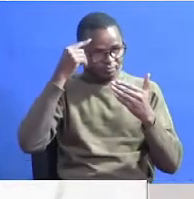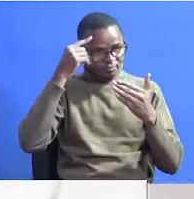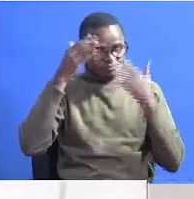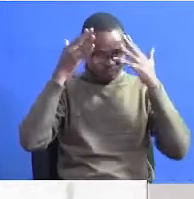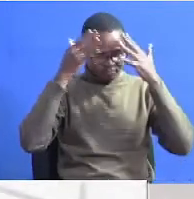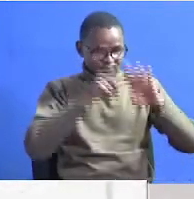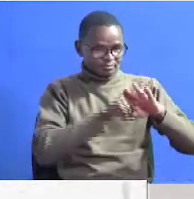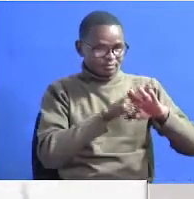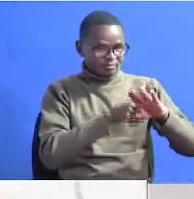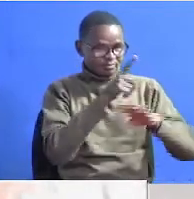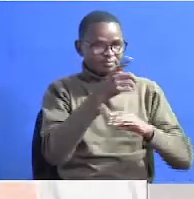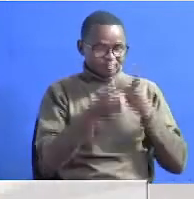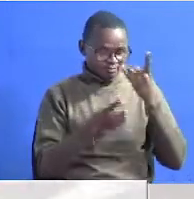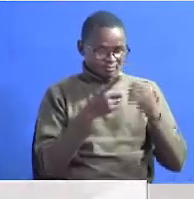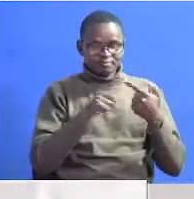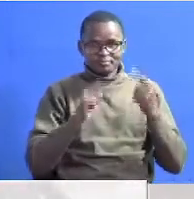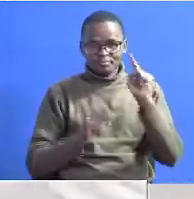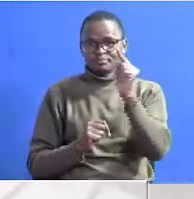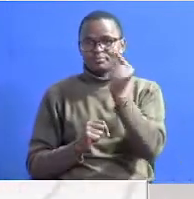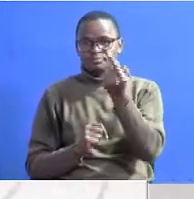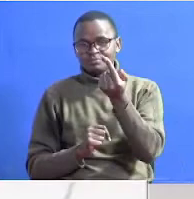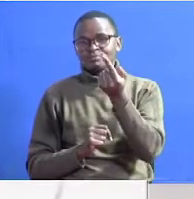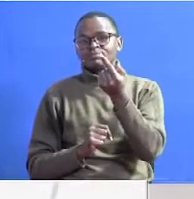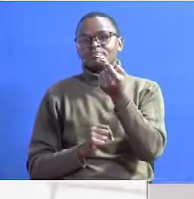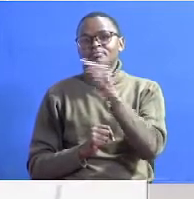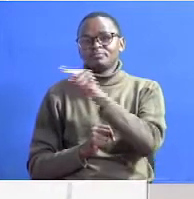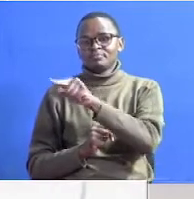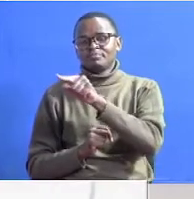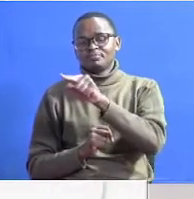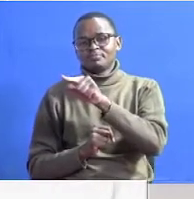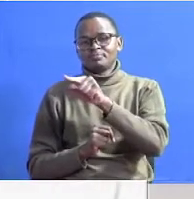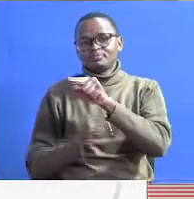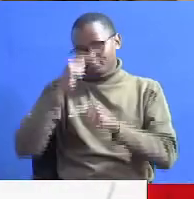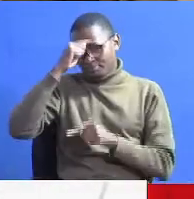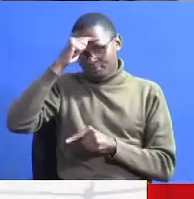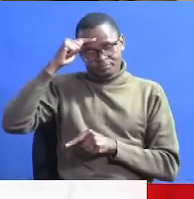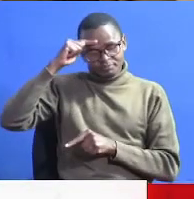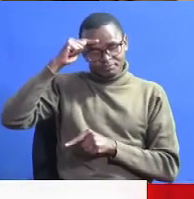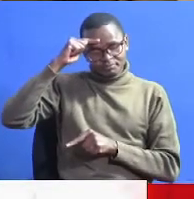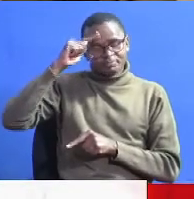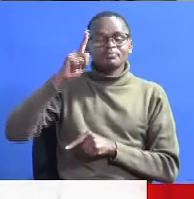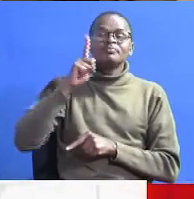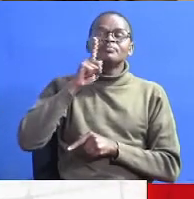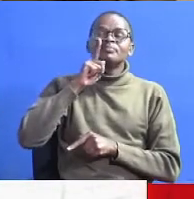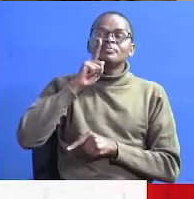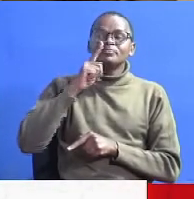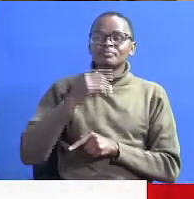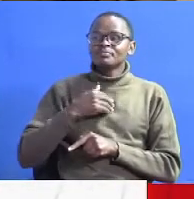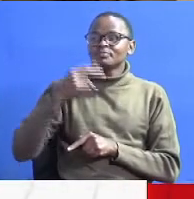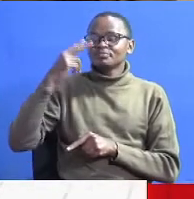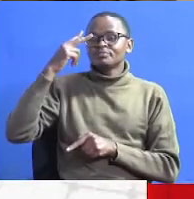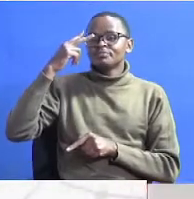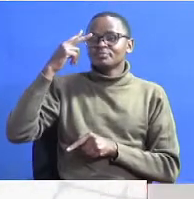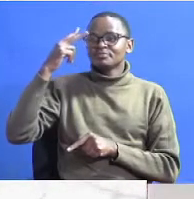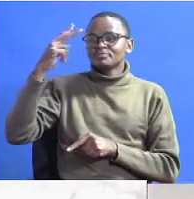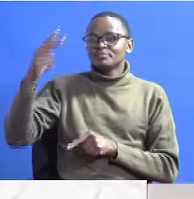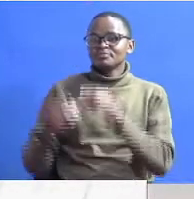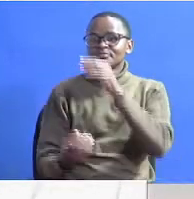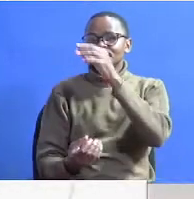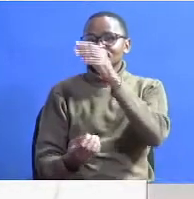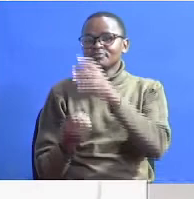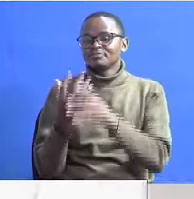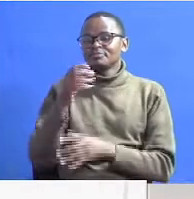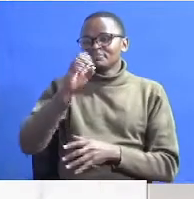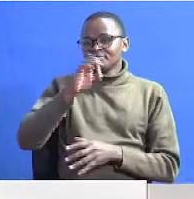dedicating your time for this discussion. But first, so let us just, because tomorrow we are going to see inauguration